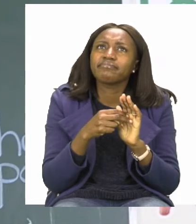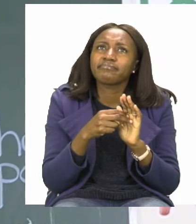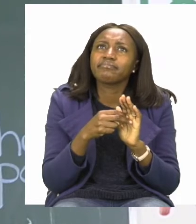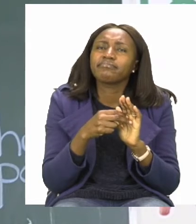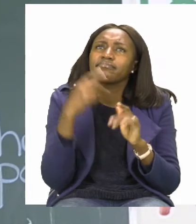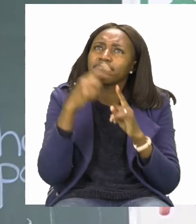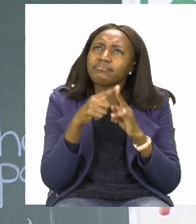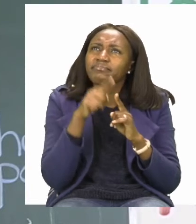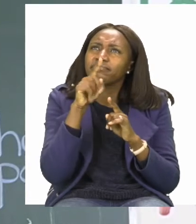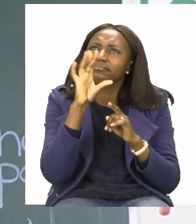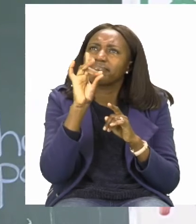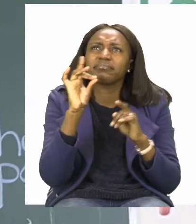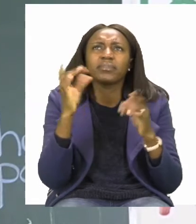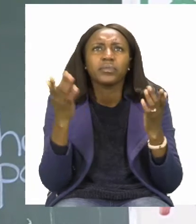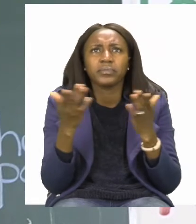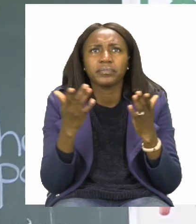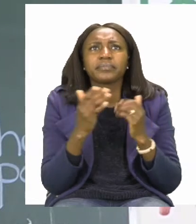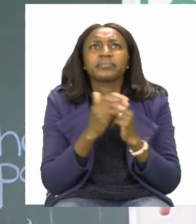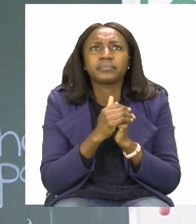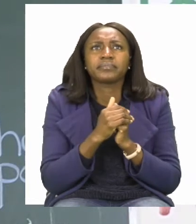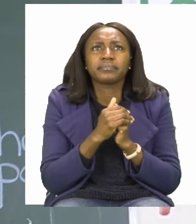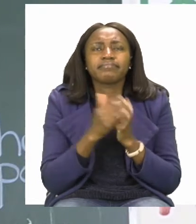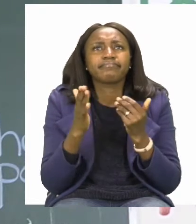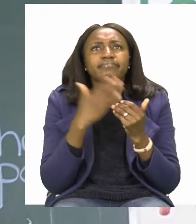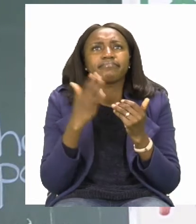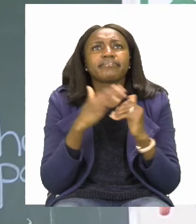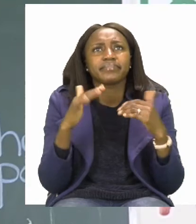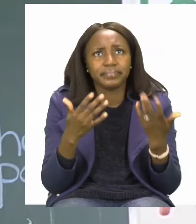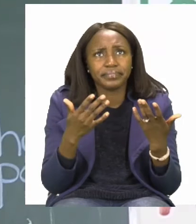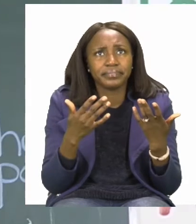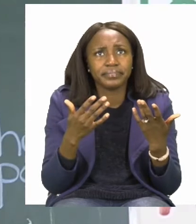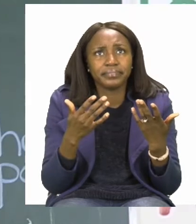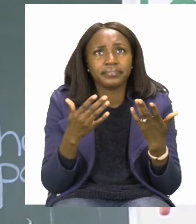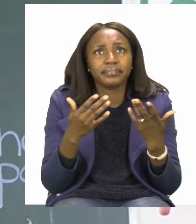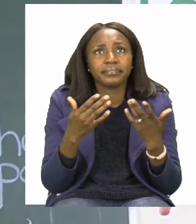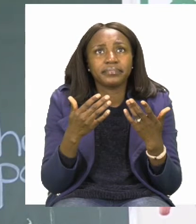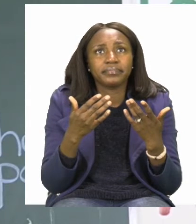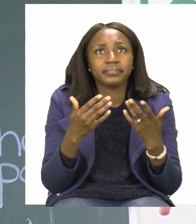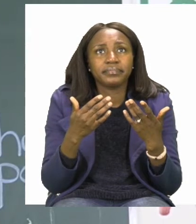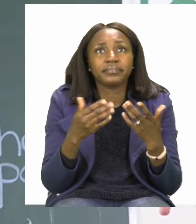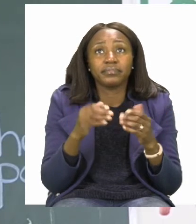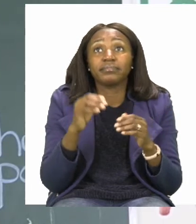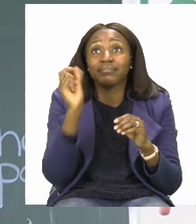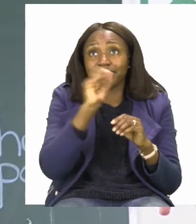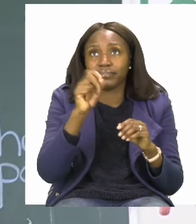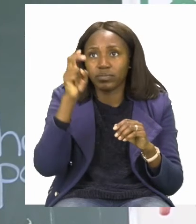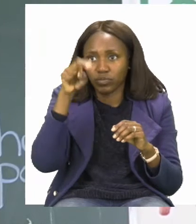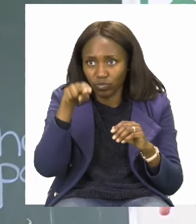place value of 8. Now this is very simple because, boys and girls, if we write our